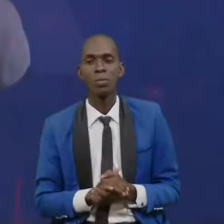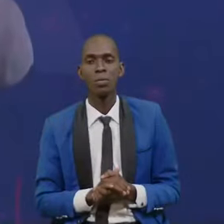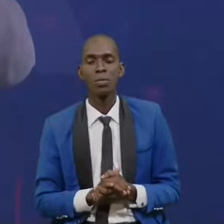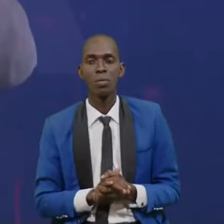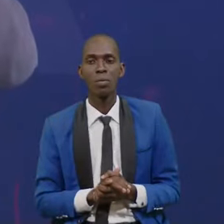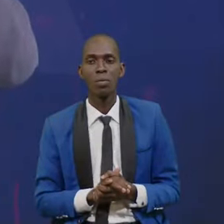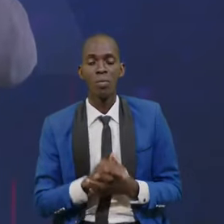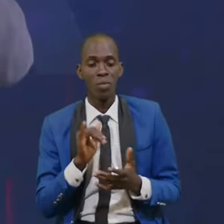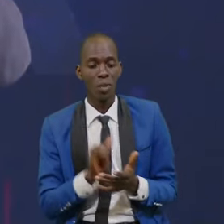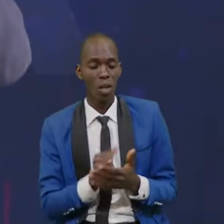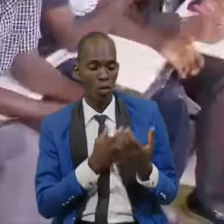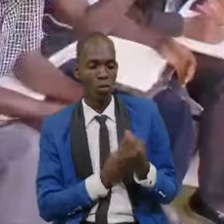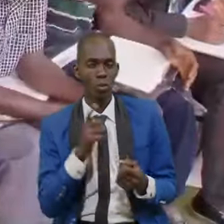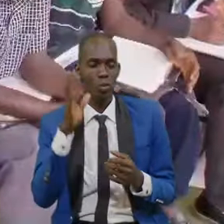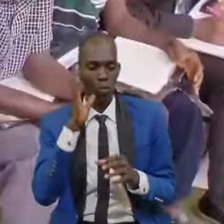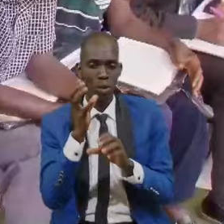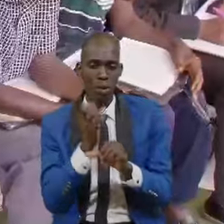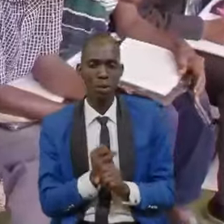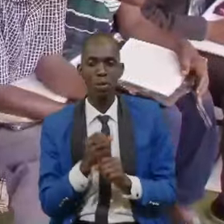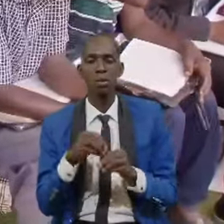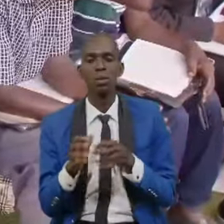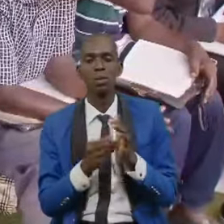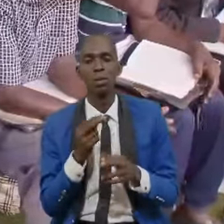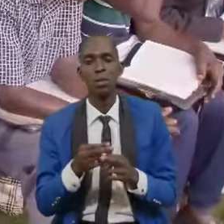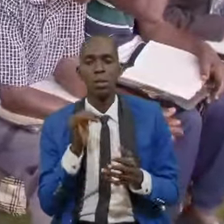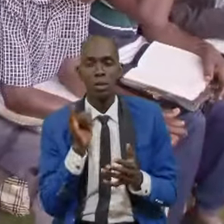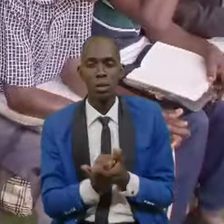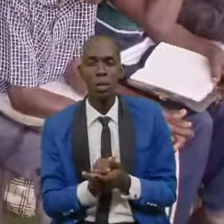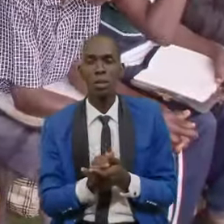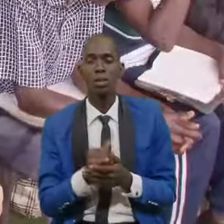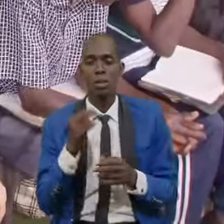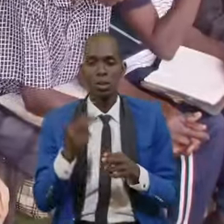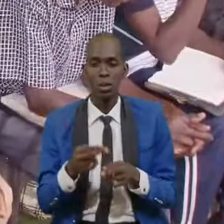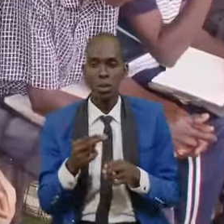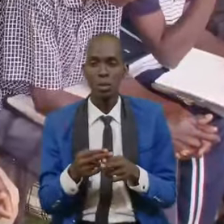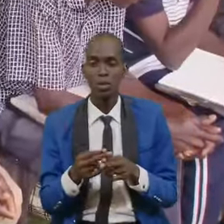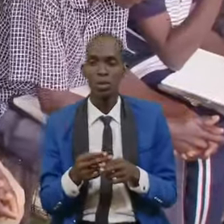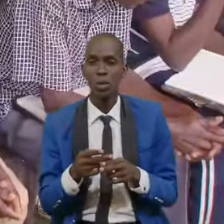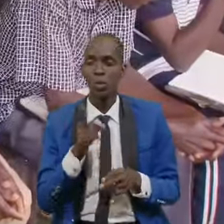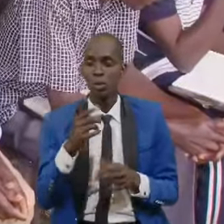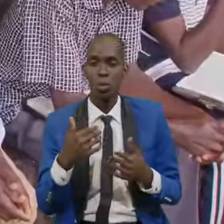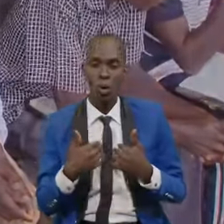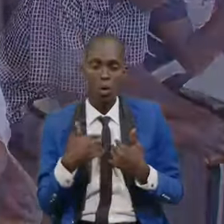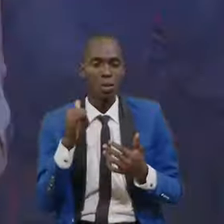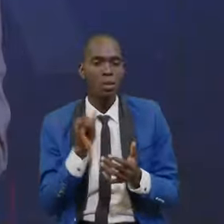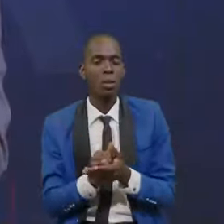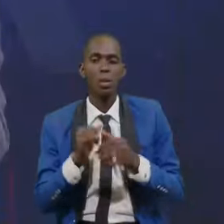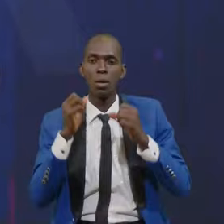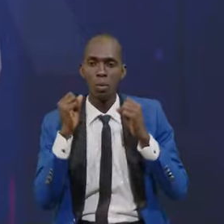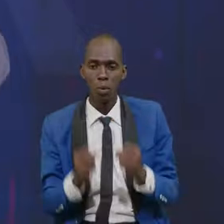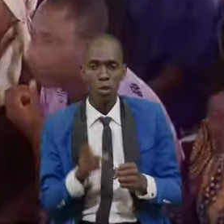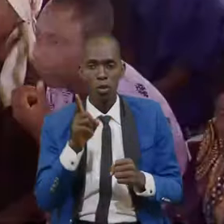That confidence you have. That name you have. That power you